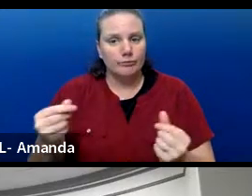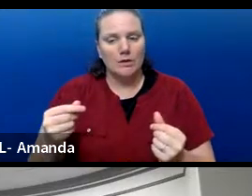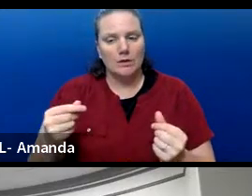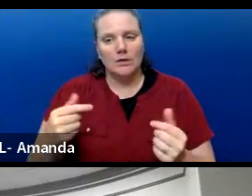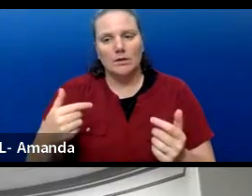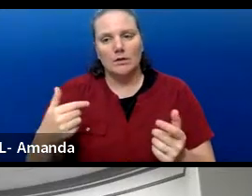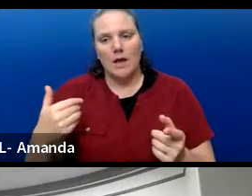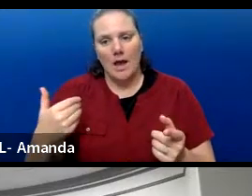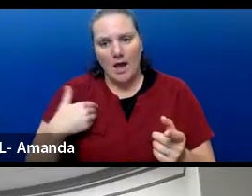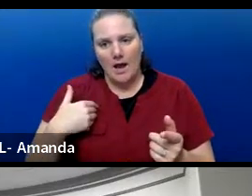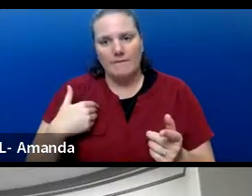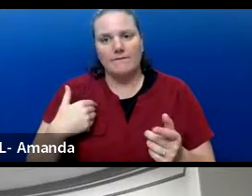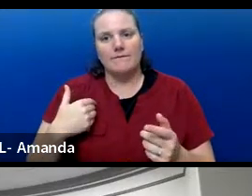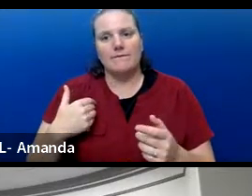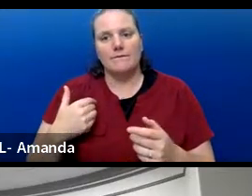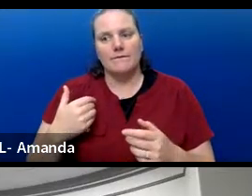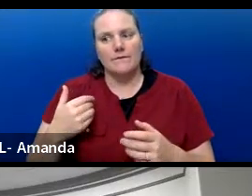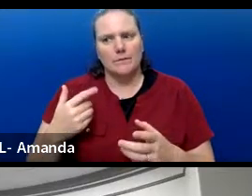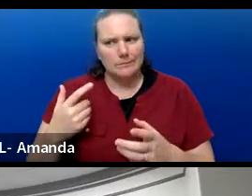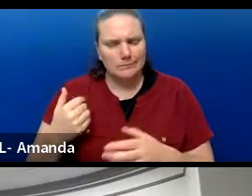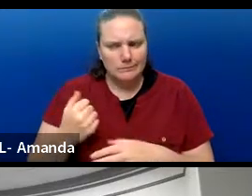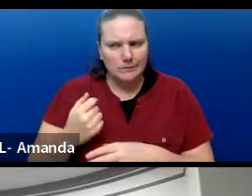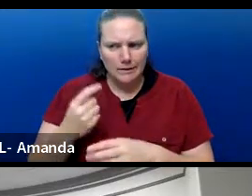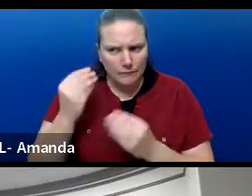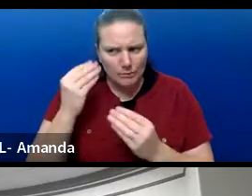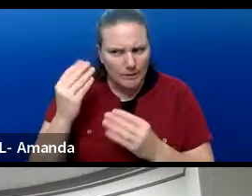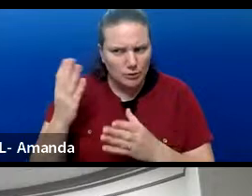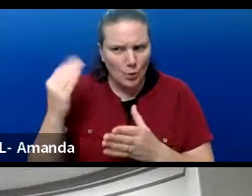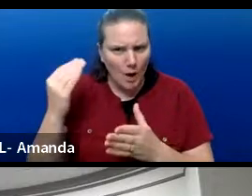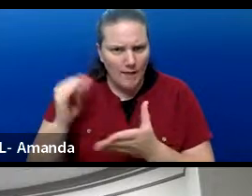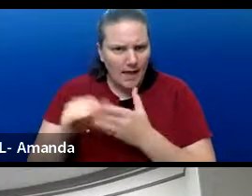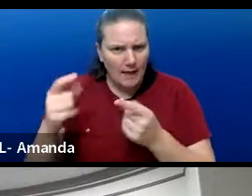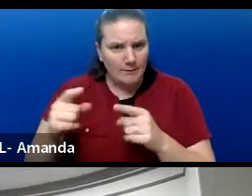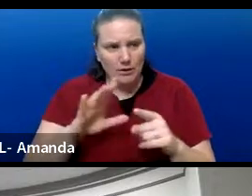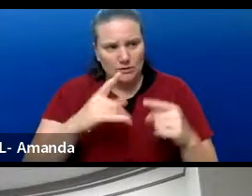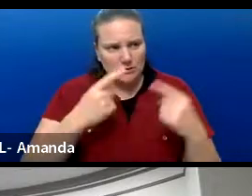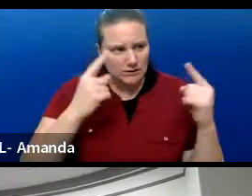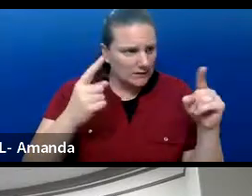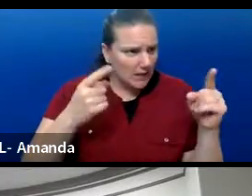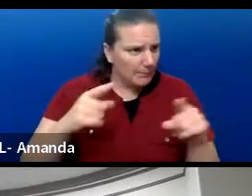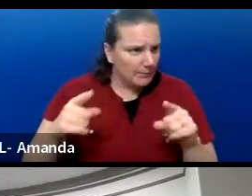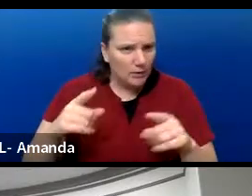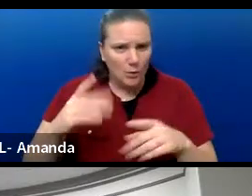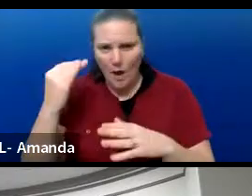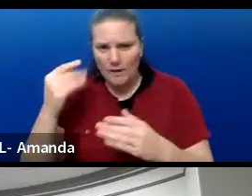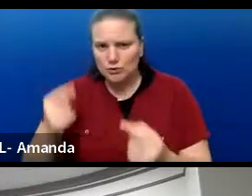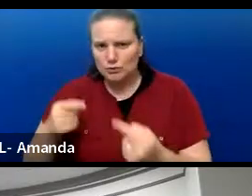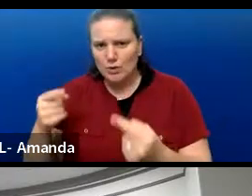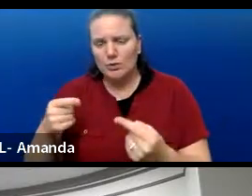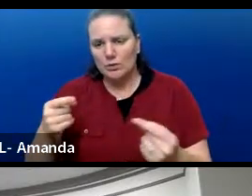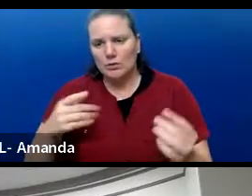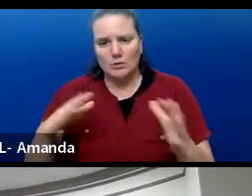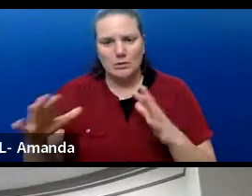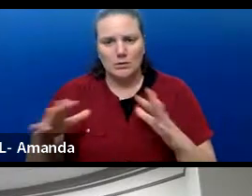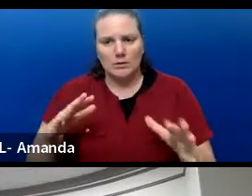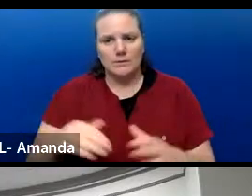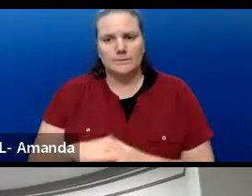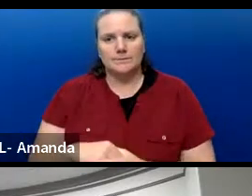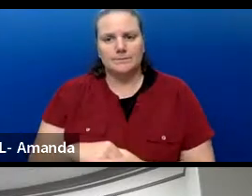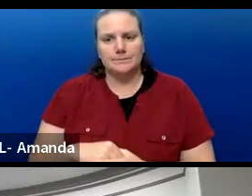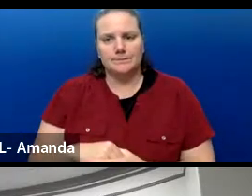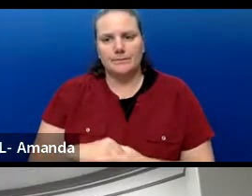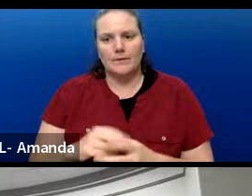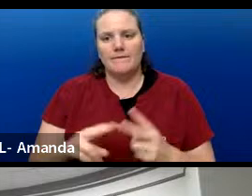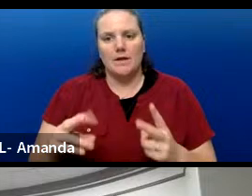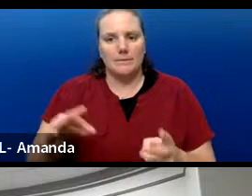of the information of why it's happening and why their success is happening, or what are some of the struggles that have been very